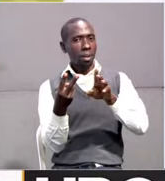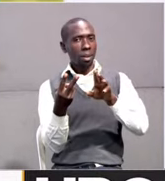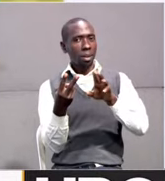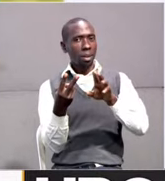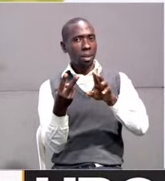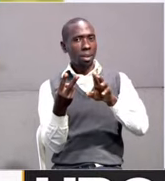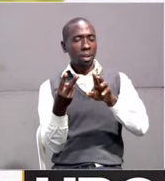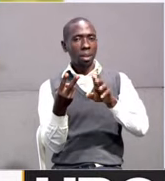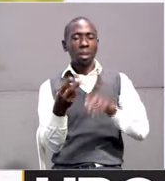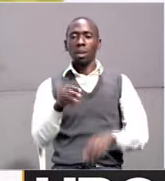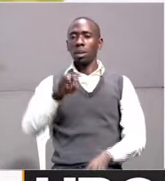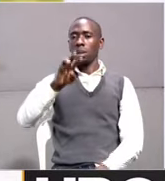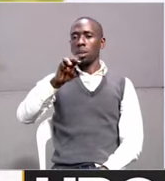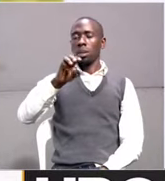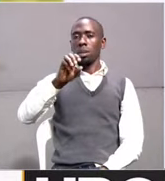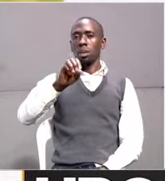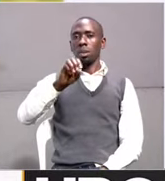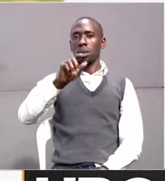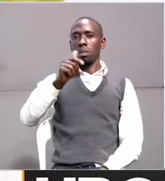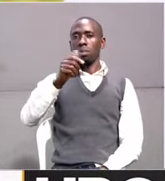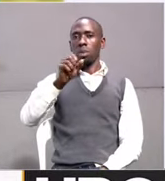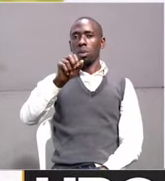Henry Morton Stanley,